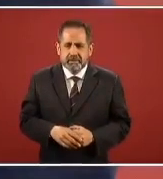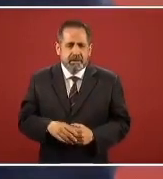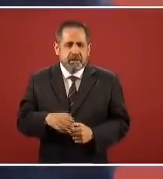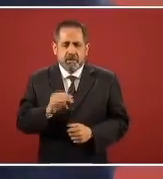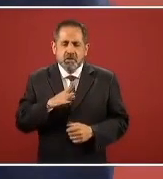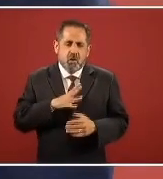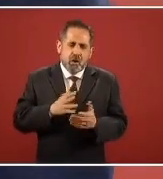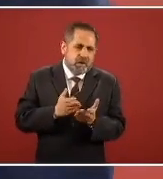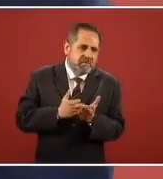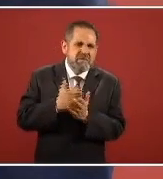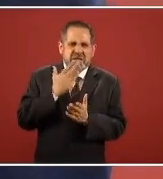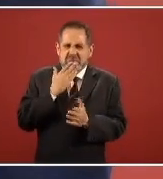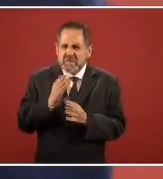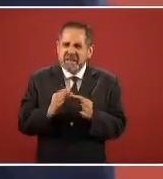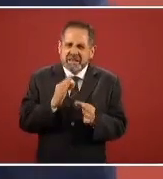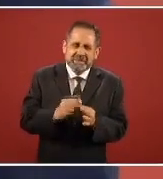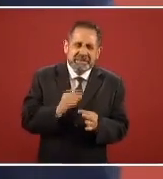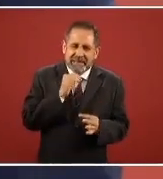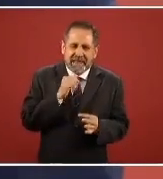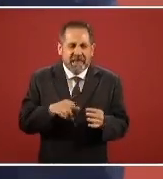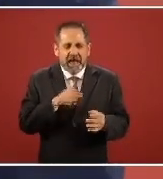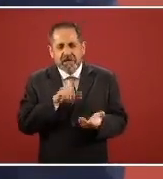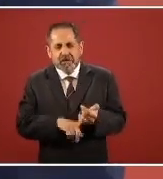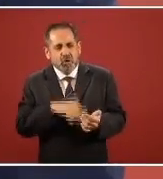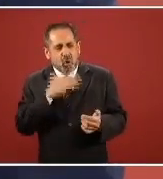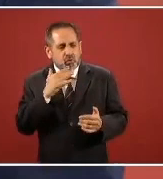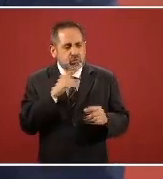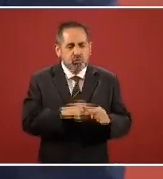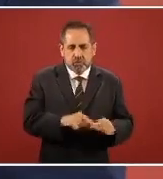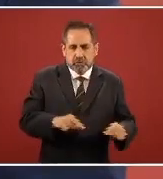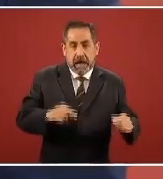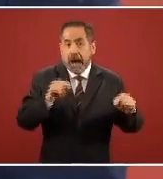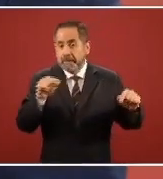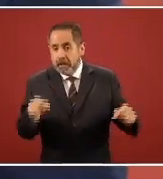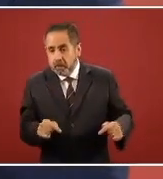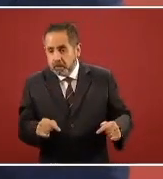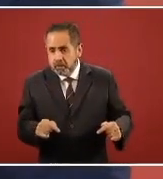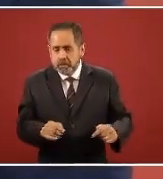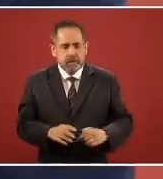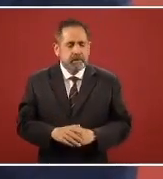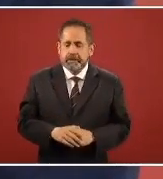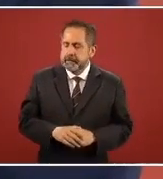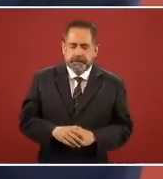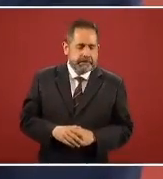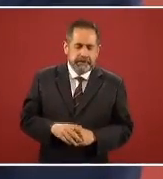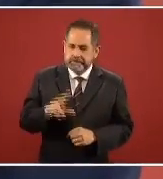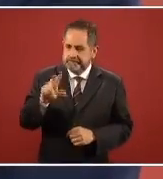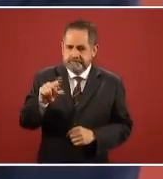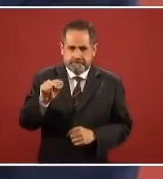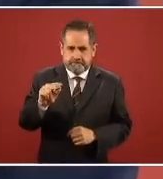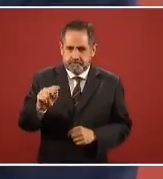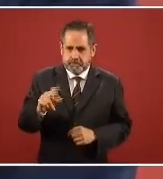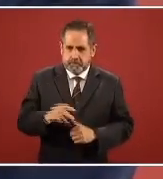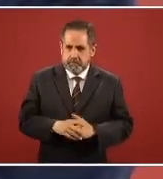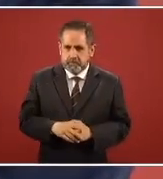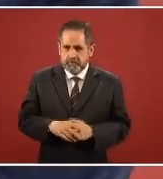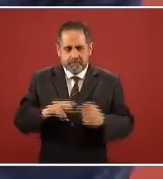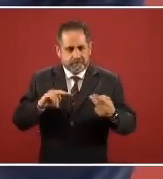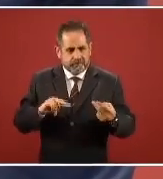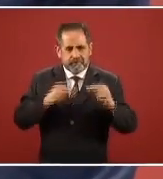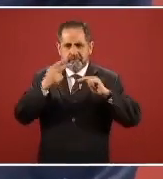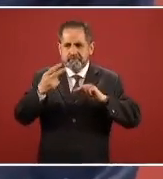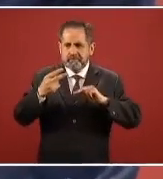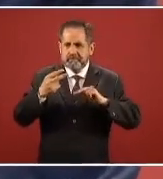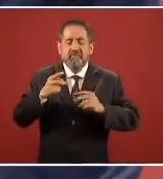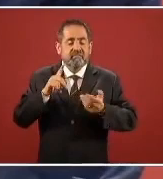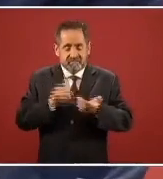Infieles y they are unfaithful corruptos. And corrupt. Pues no. But no. El problema de la